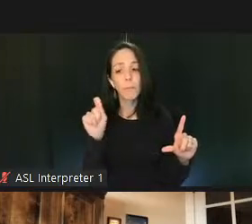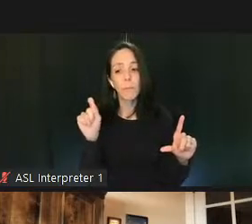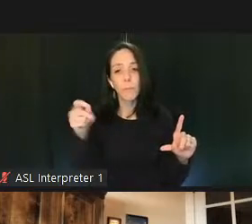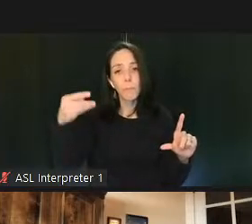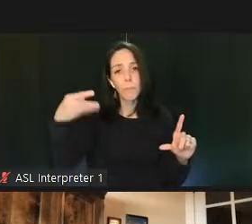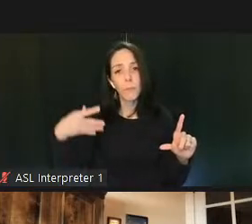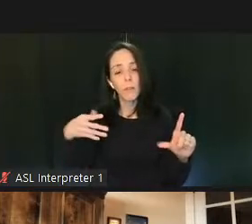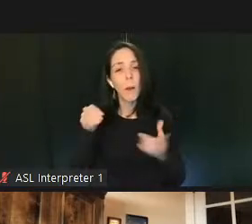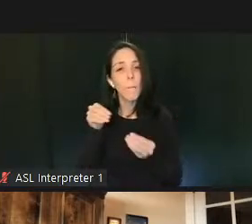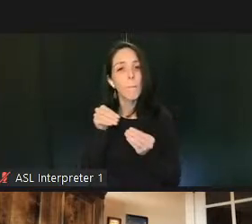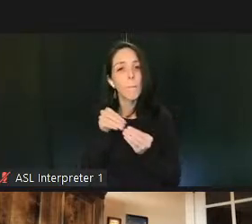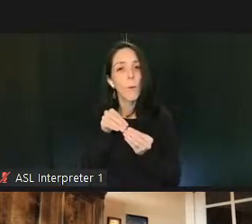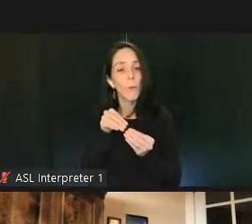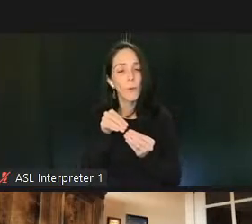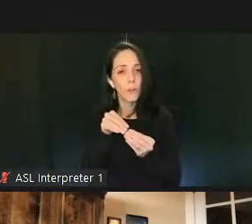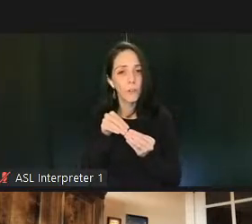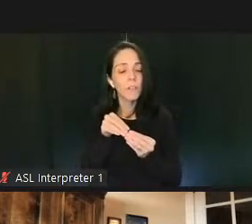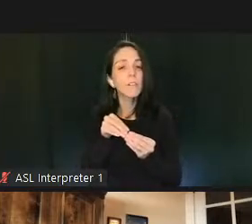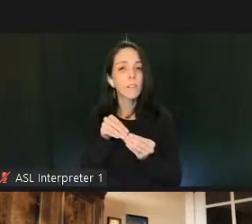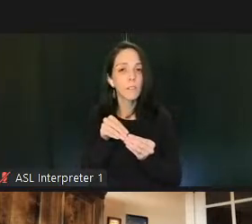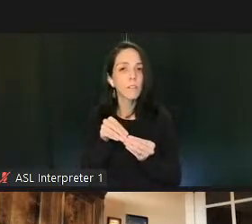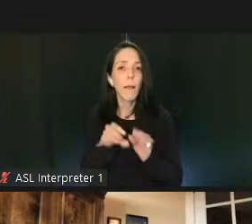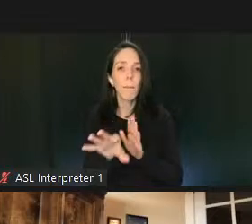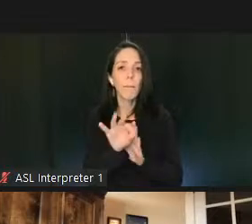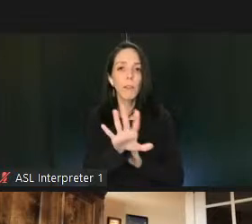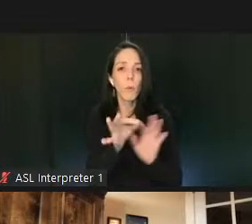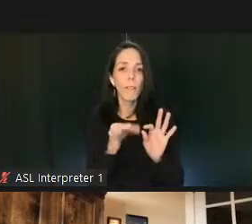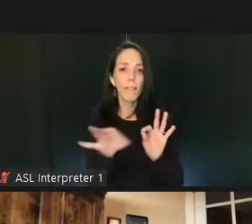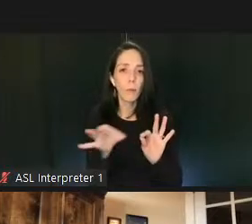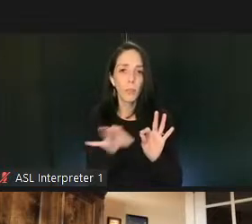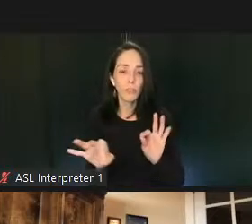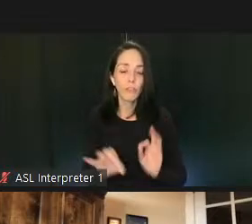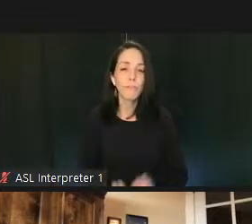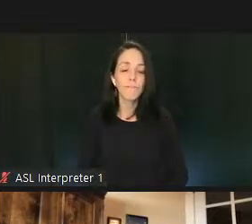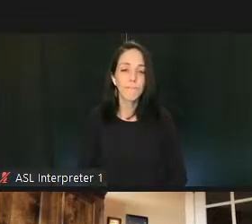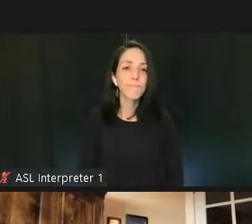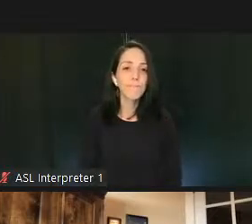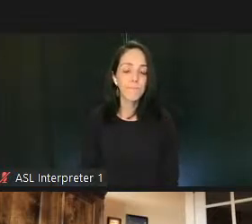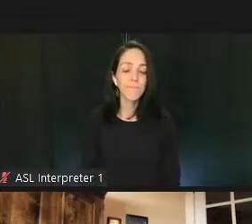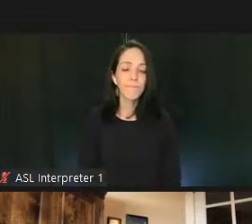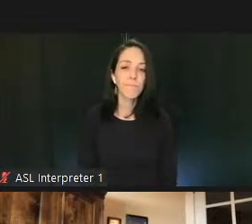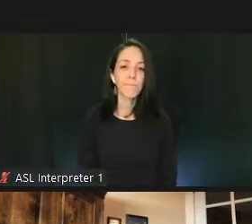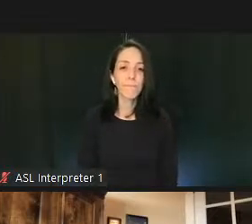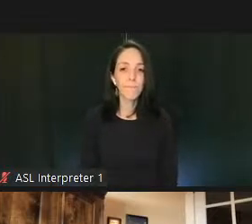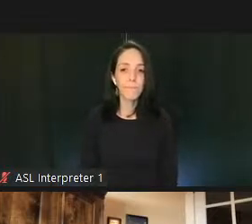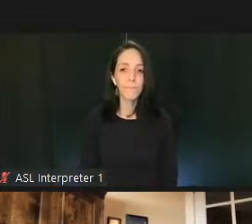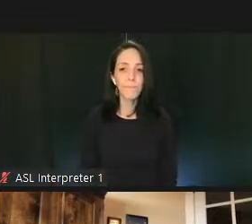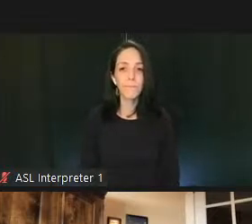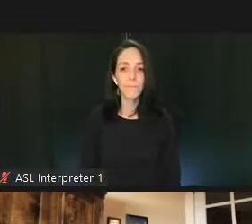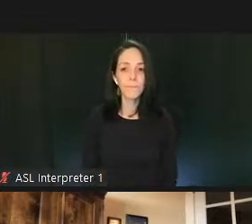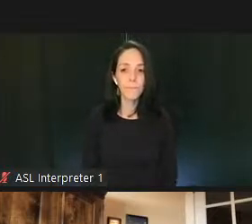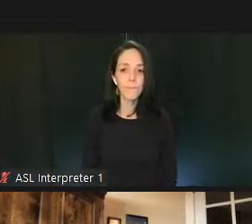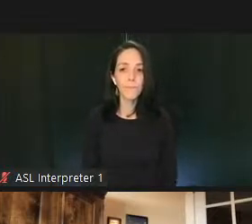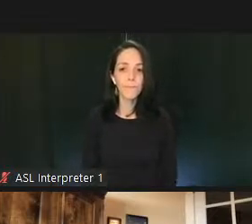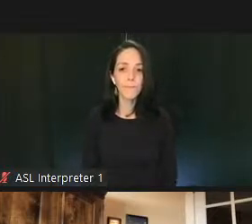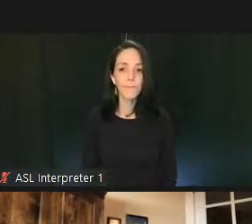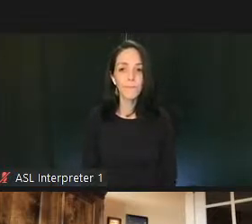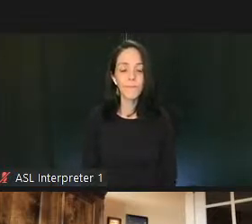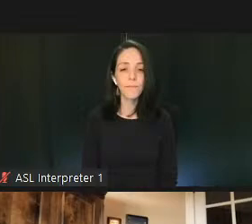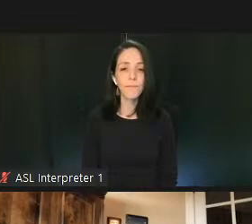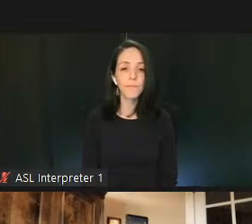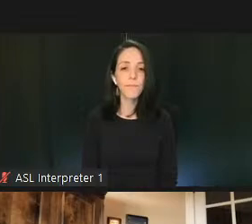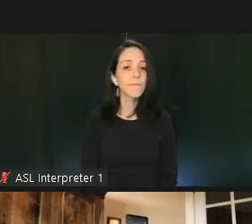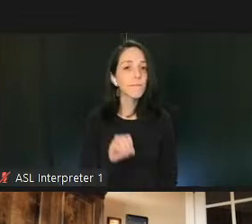at the bottom right or upper right-hand side of your screen and select the language you prefer to hear. If you